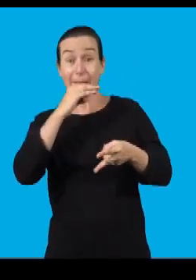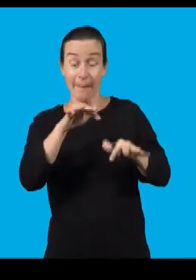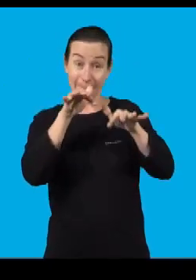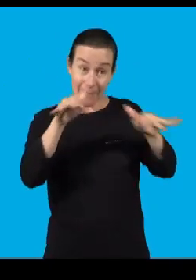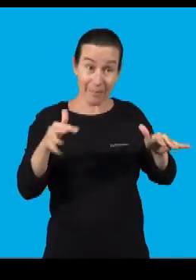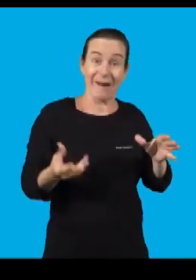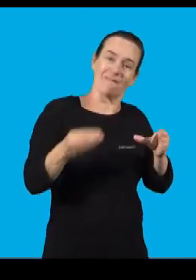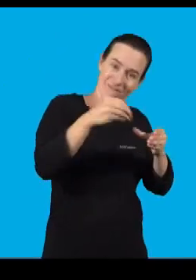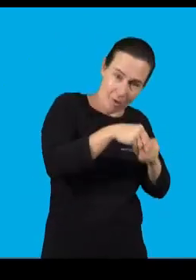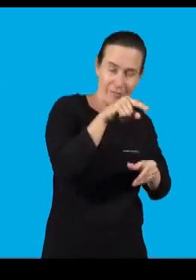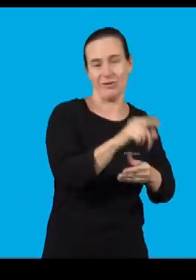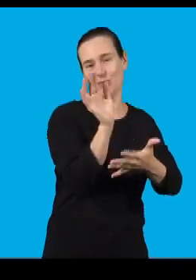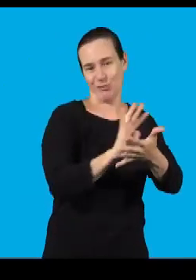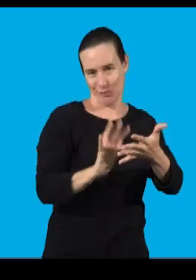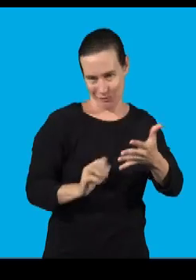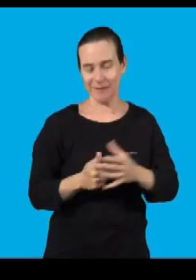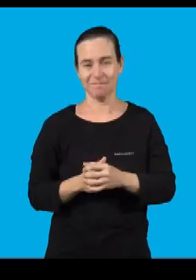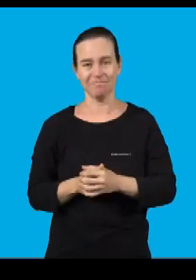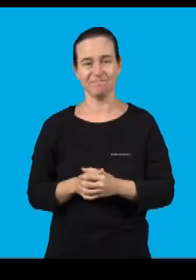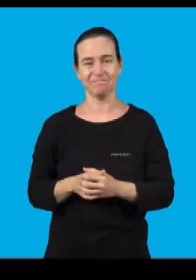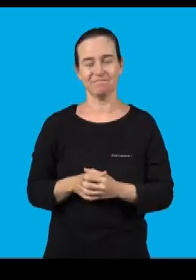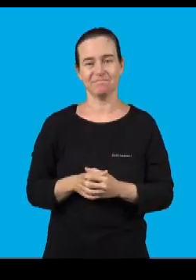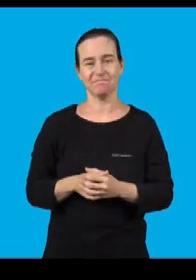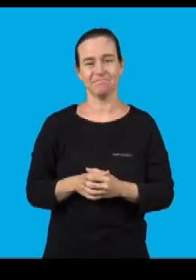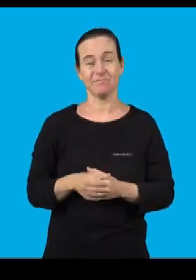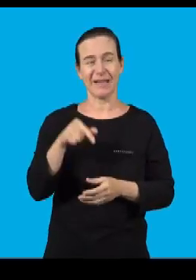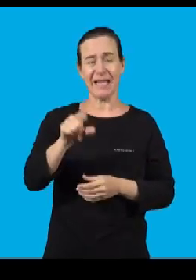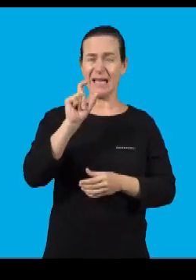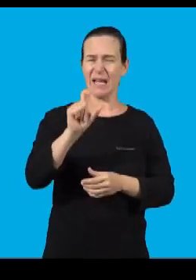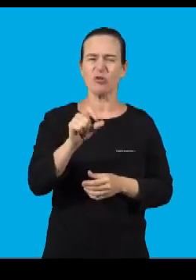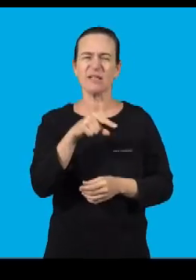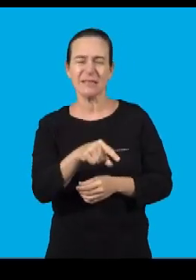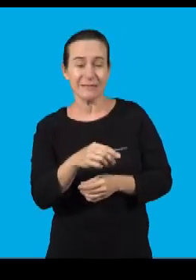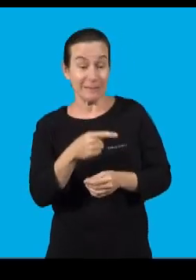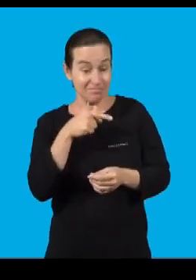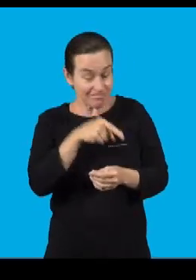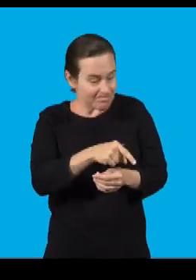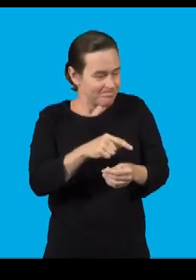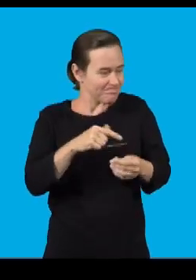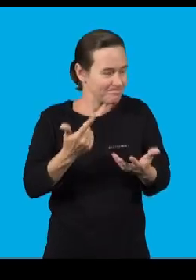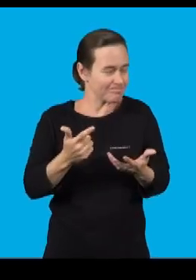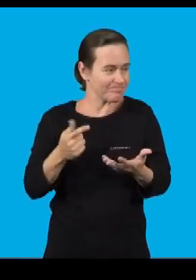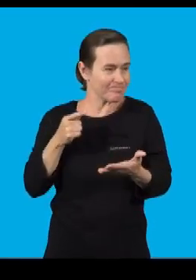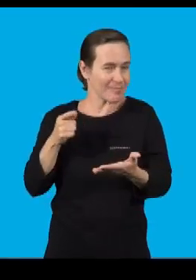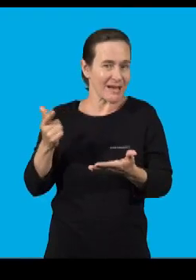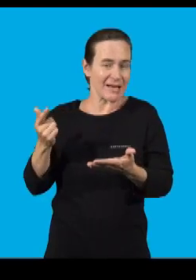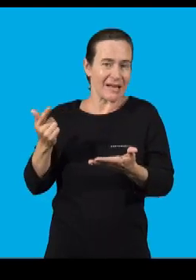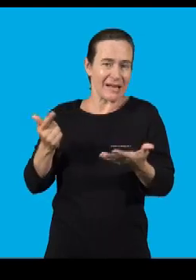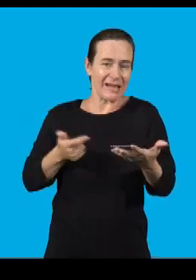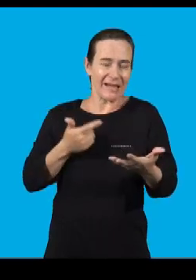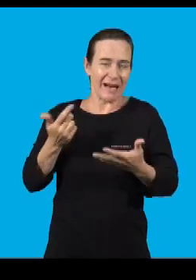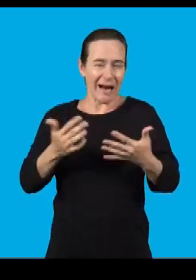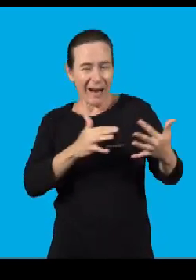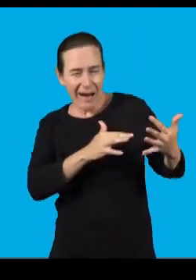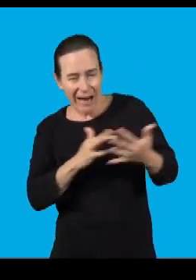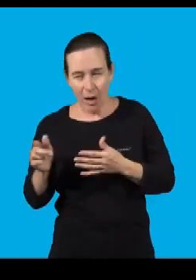who create the action in the story, all right? So normally your characters shape how the novelist is